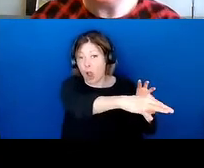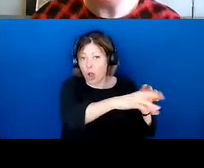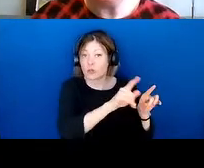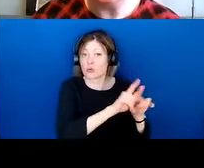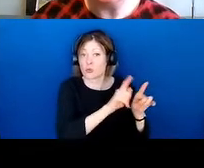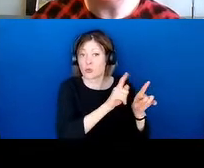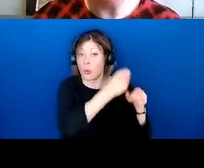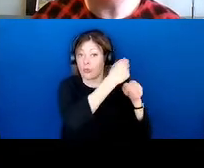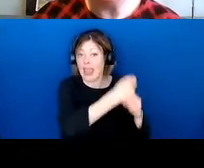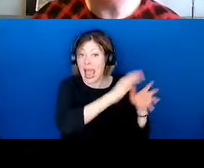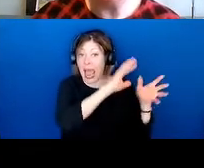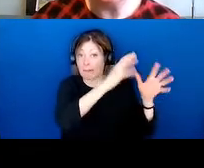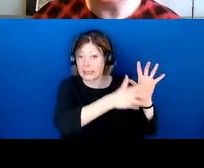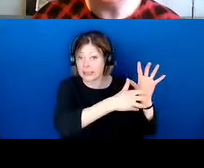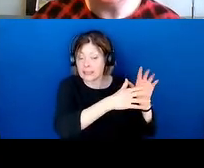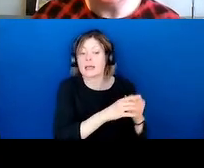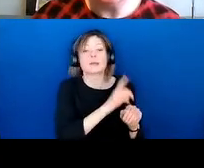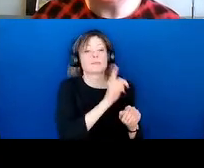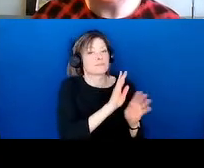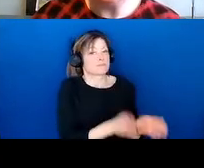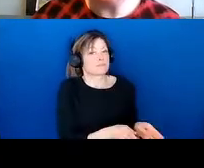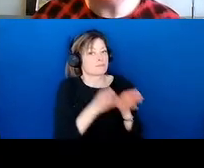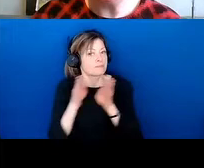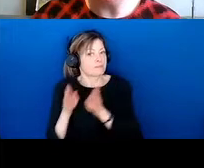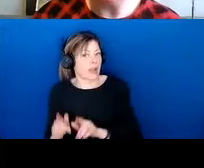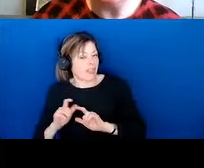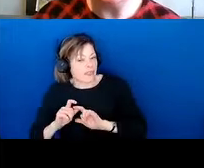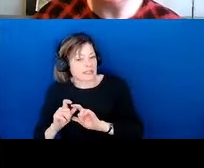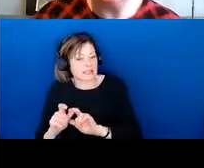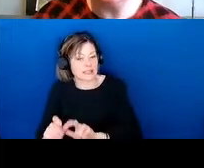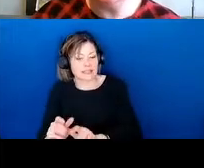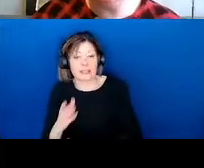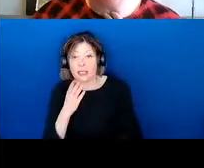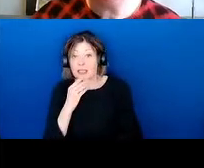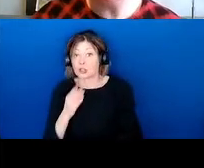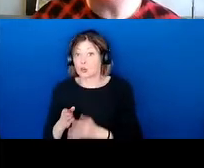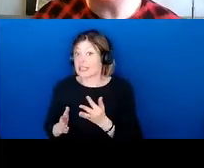But we're going to stay on this side of the lake and take the accessible path,